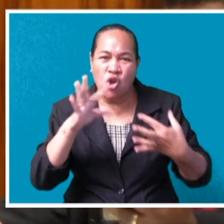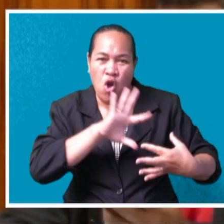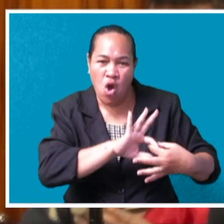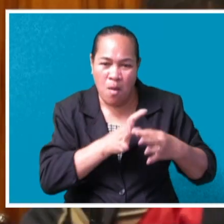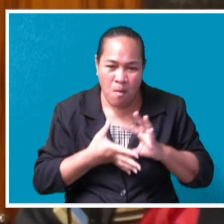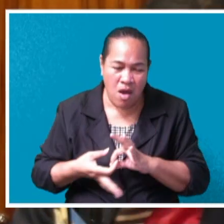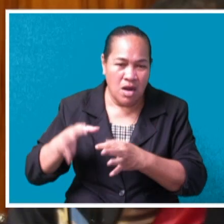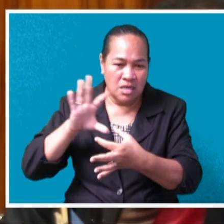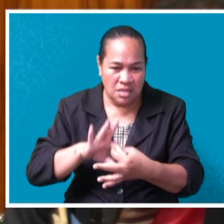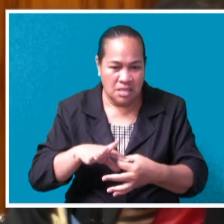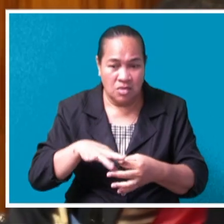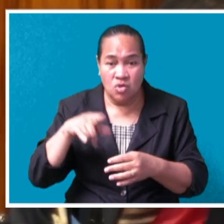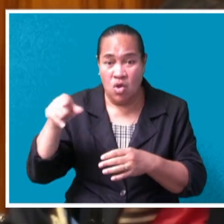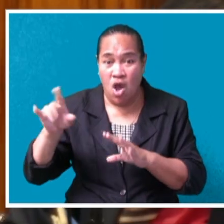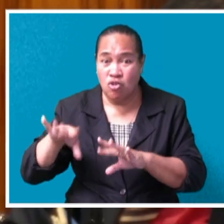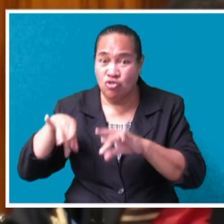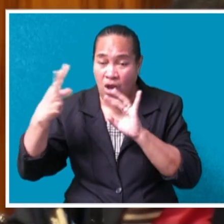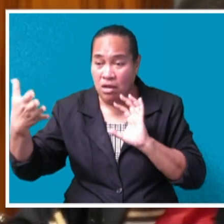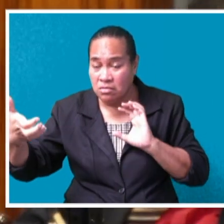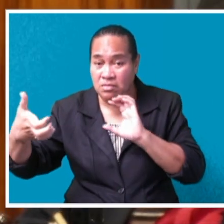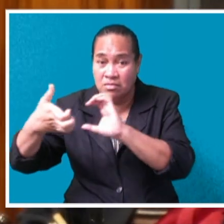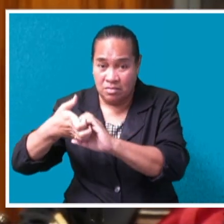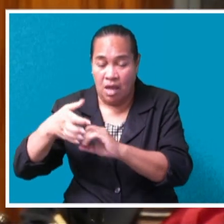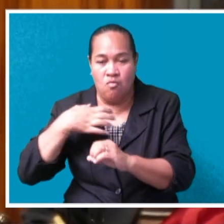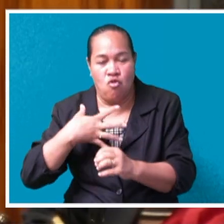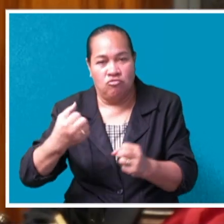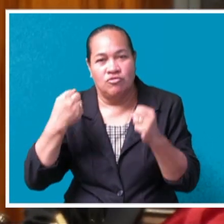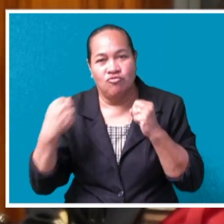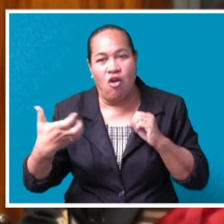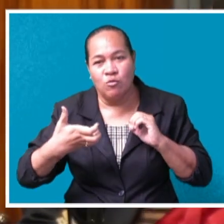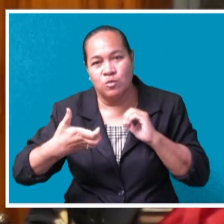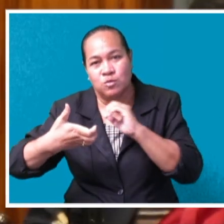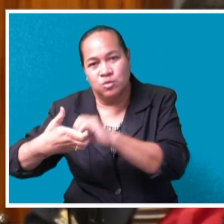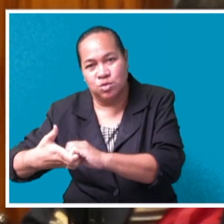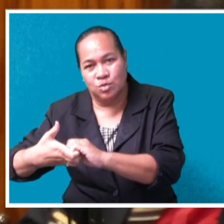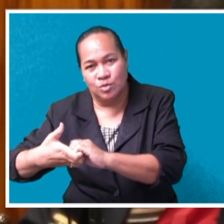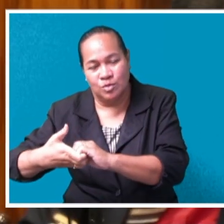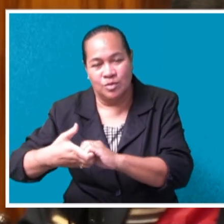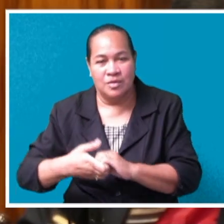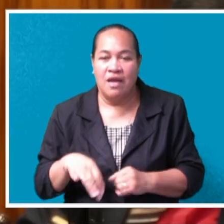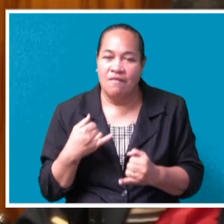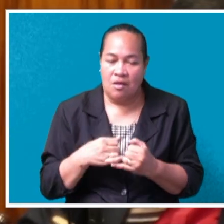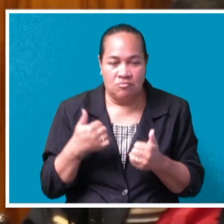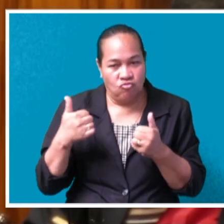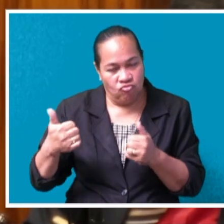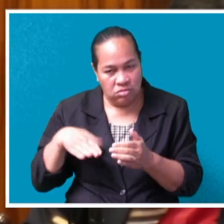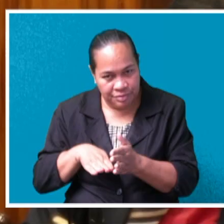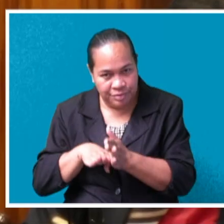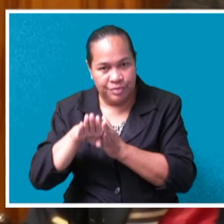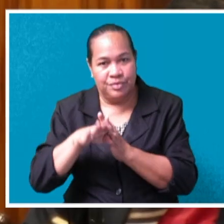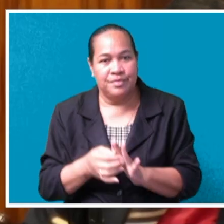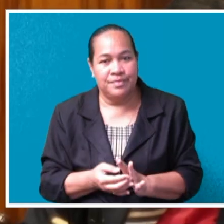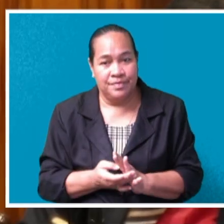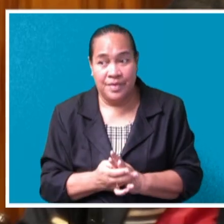replace US aid, which has strengthened Fiji's partnership with the USA in a significant way. These